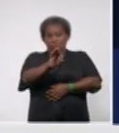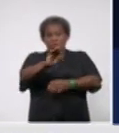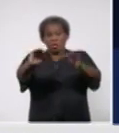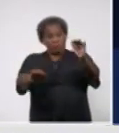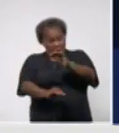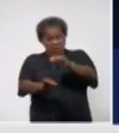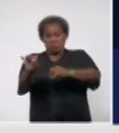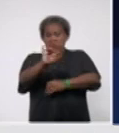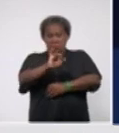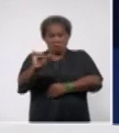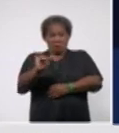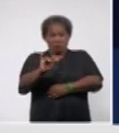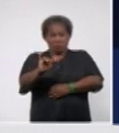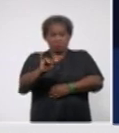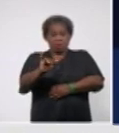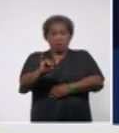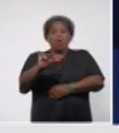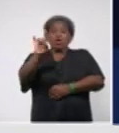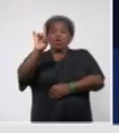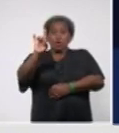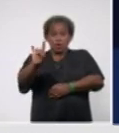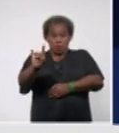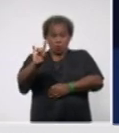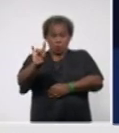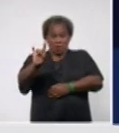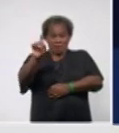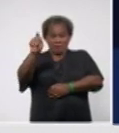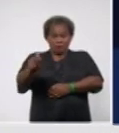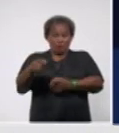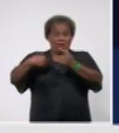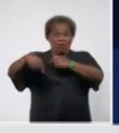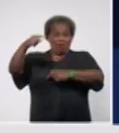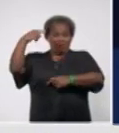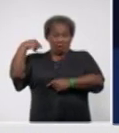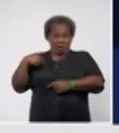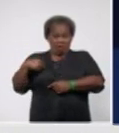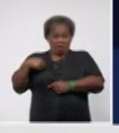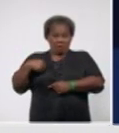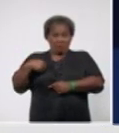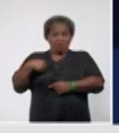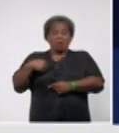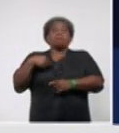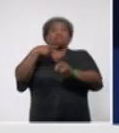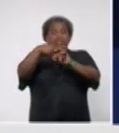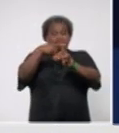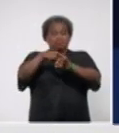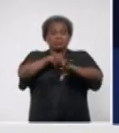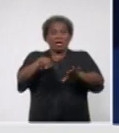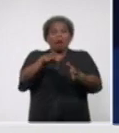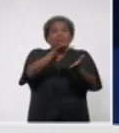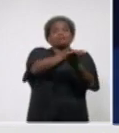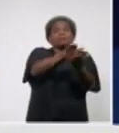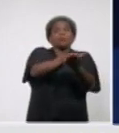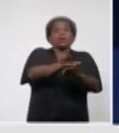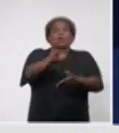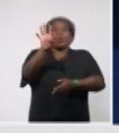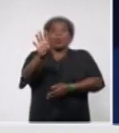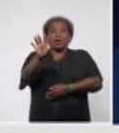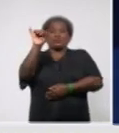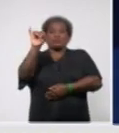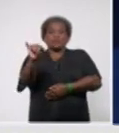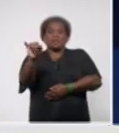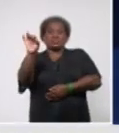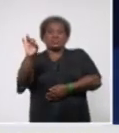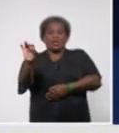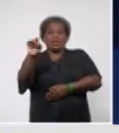Meanwhile, 15 people diagnosed with the virus yesterday are between 20 and 39 years of age,